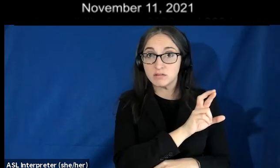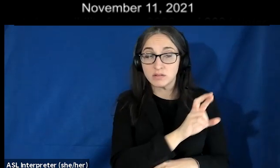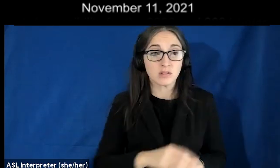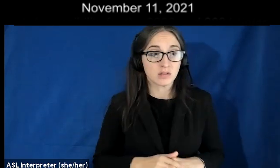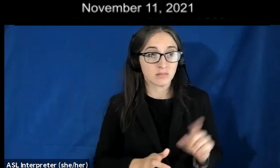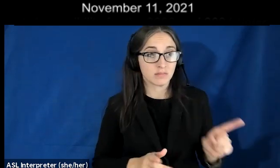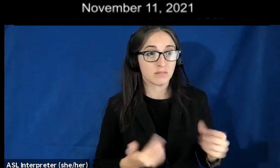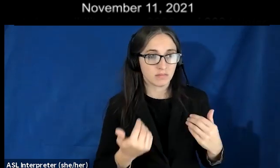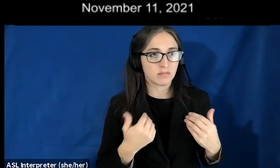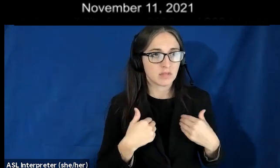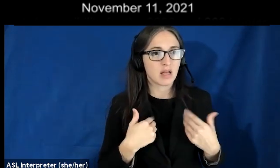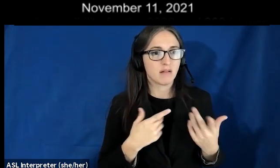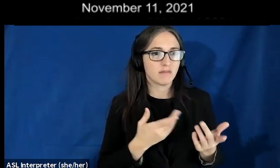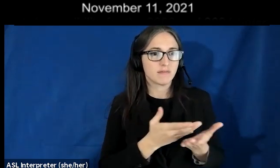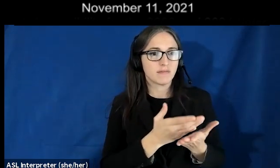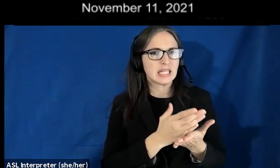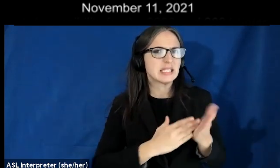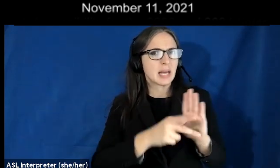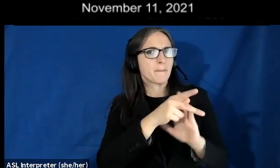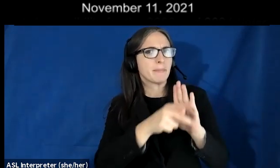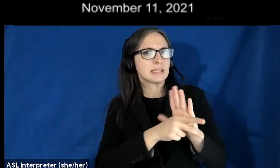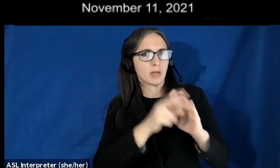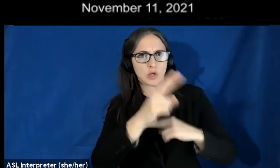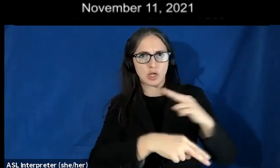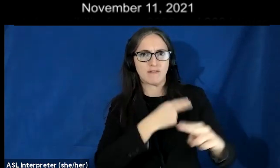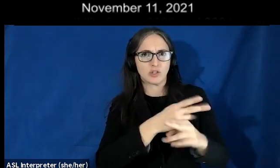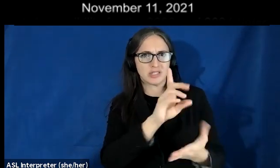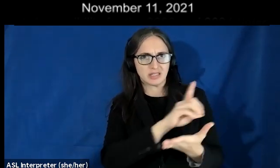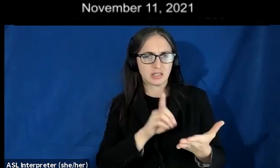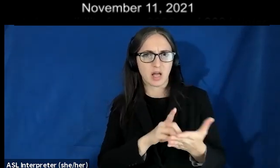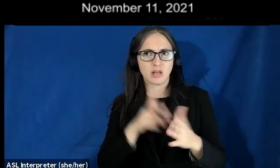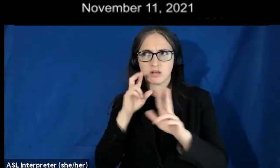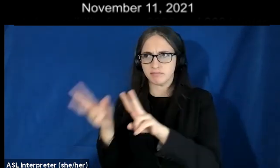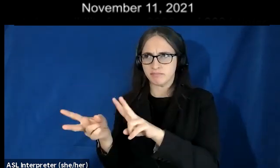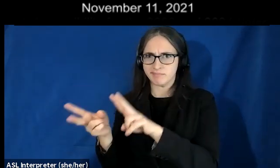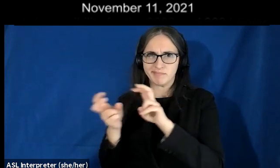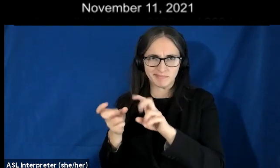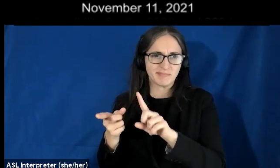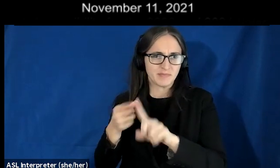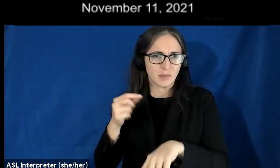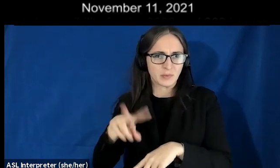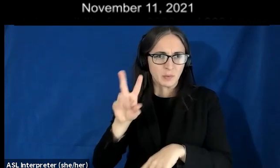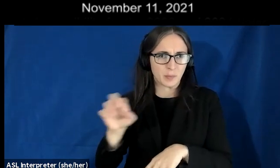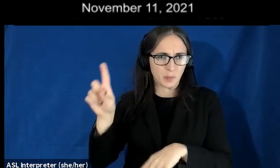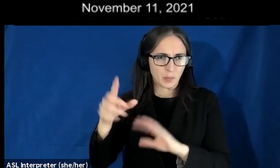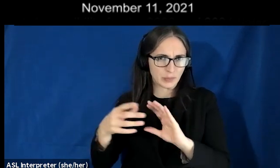there are 7 principles of universal design that I took from the story 2001. I want to